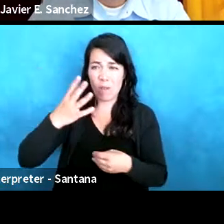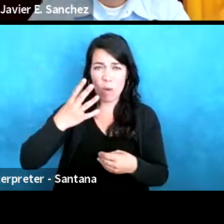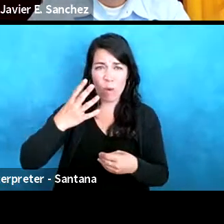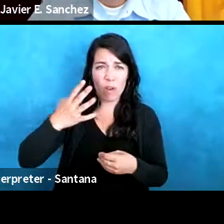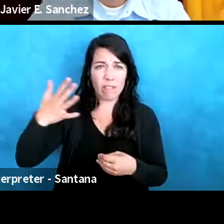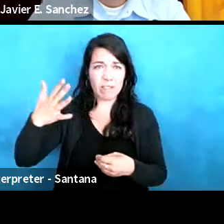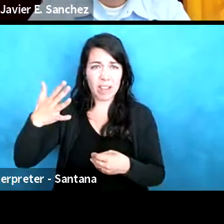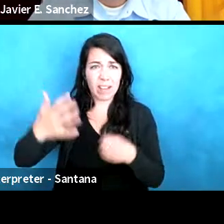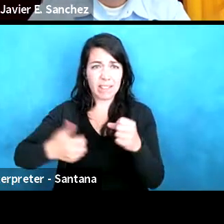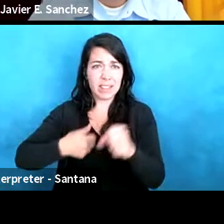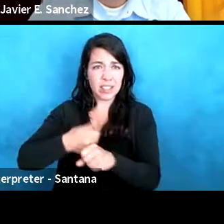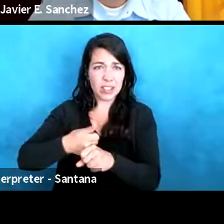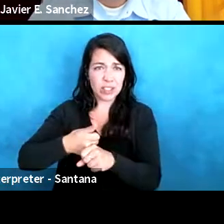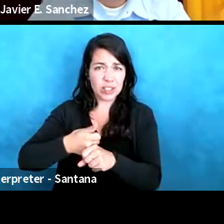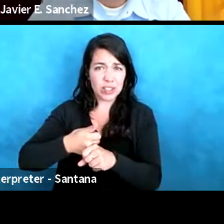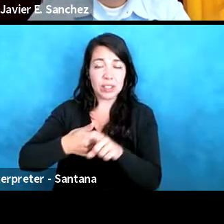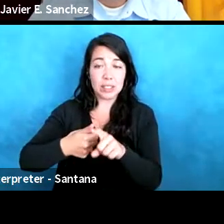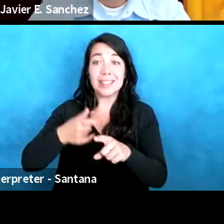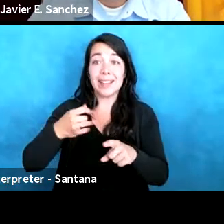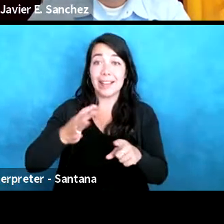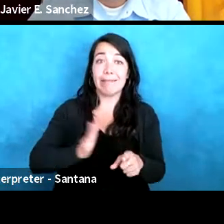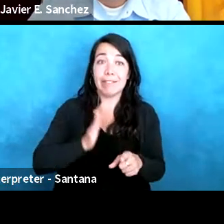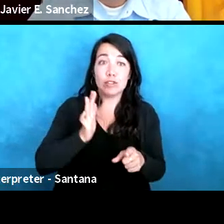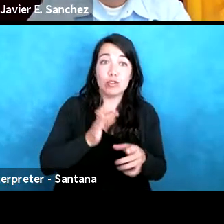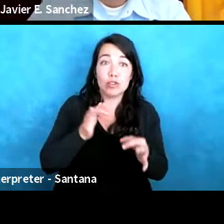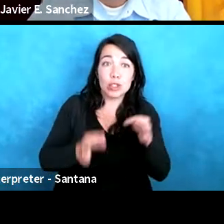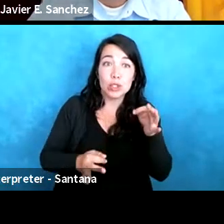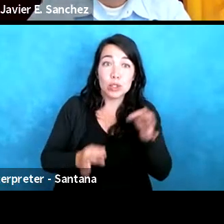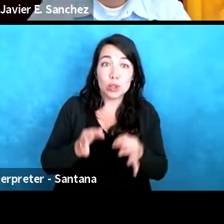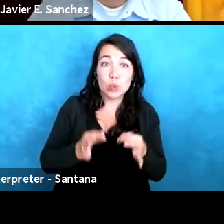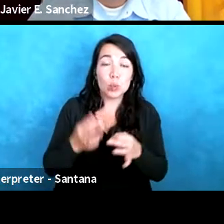to make a finding that they were